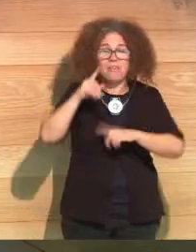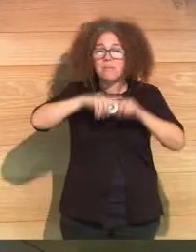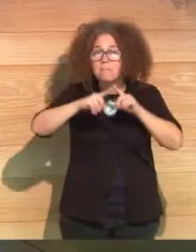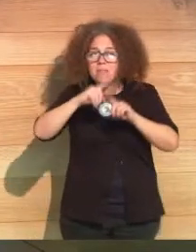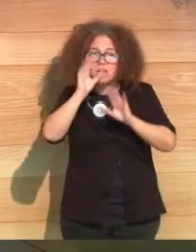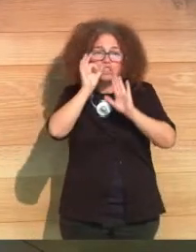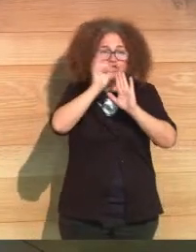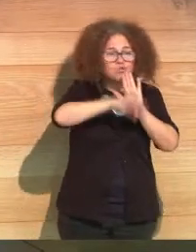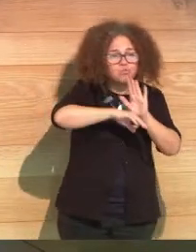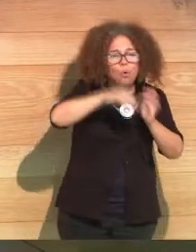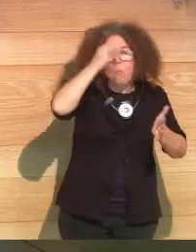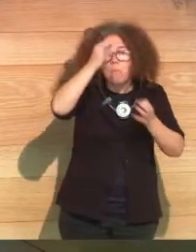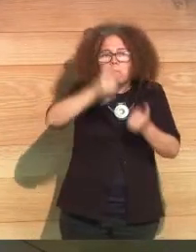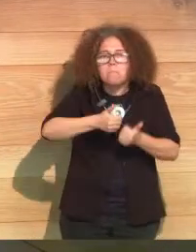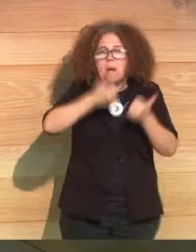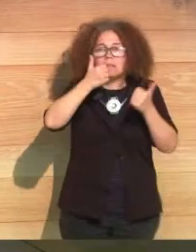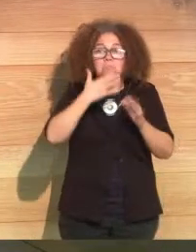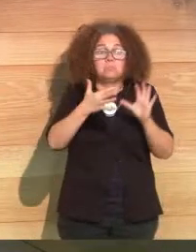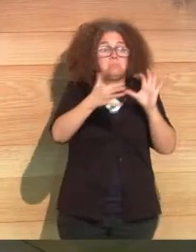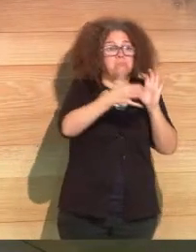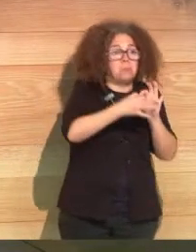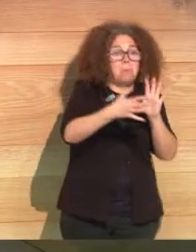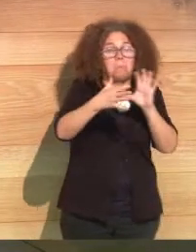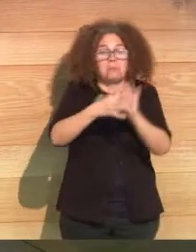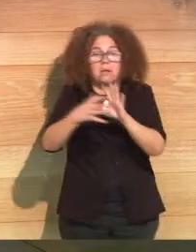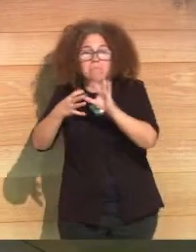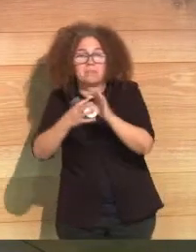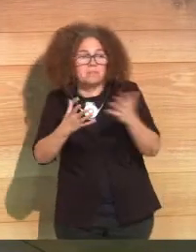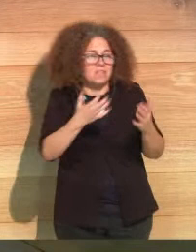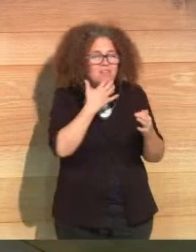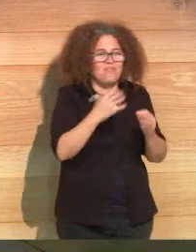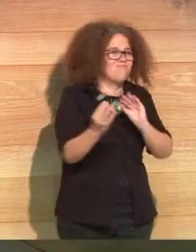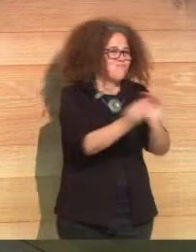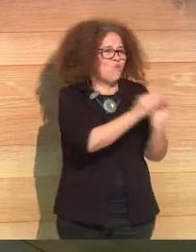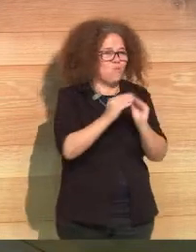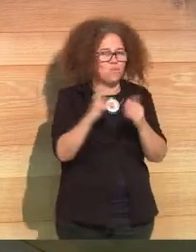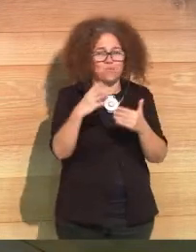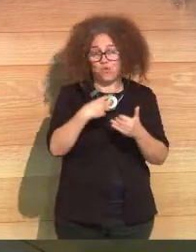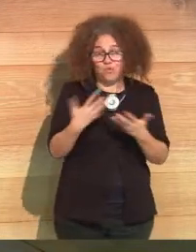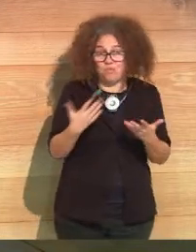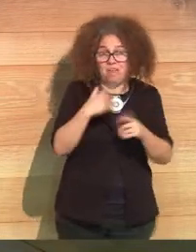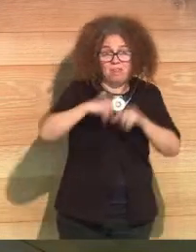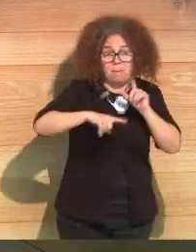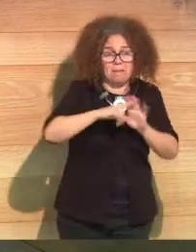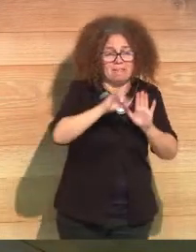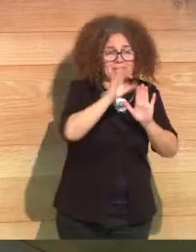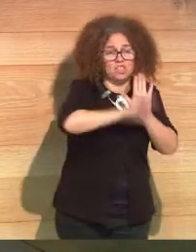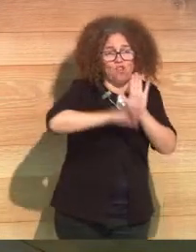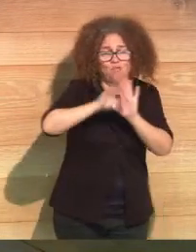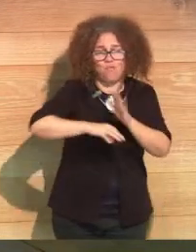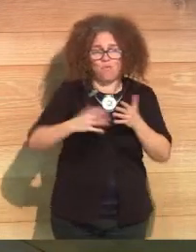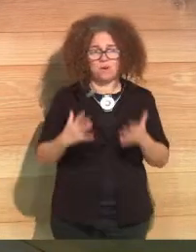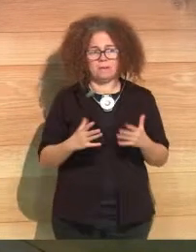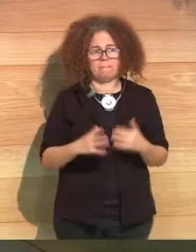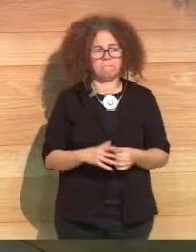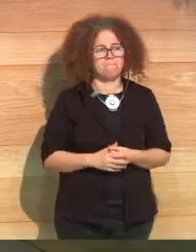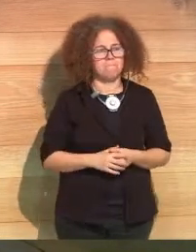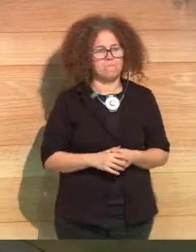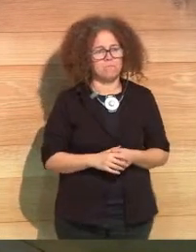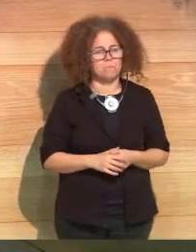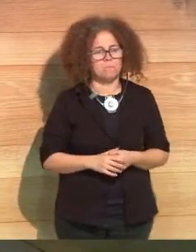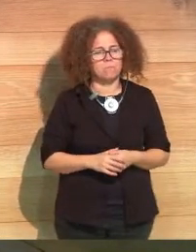hardwares, and do things also like create a new piece by hiking in nature, these sort of